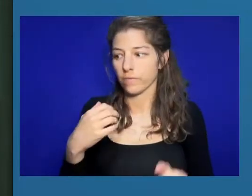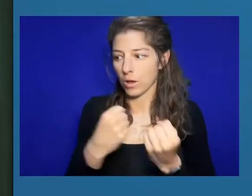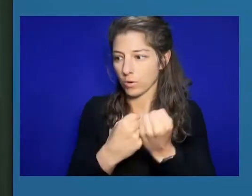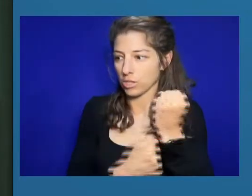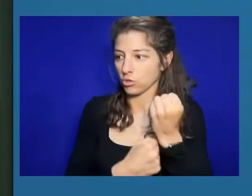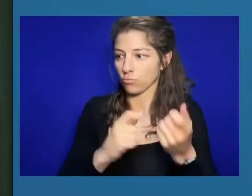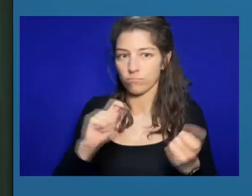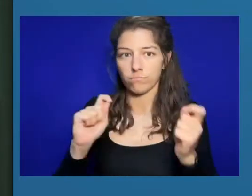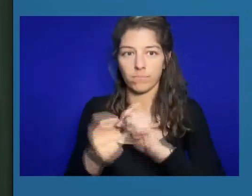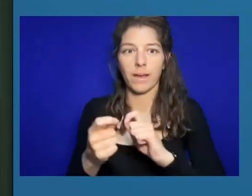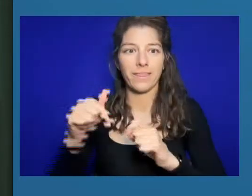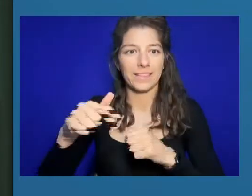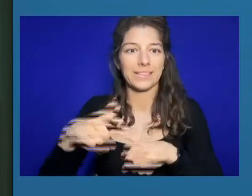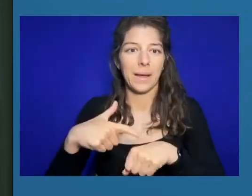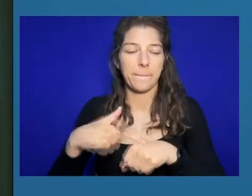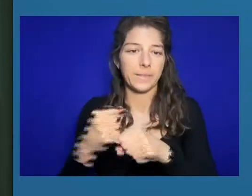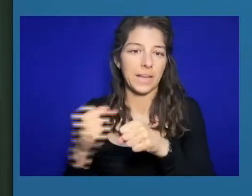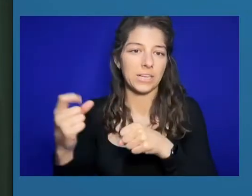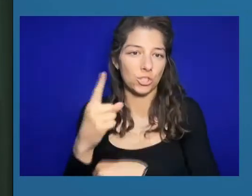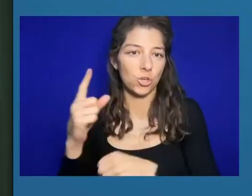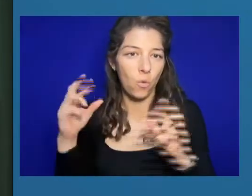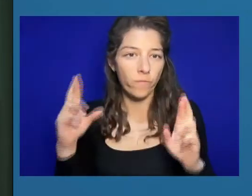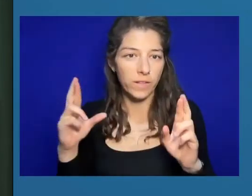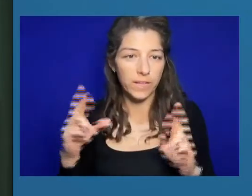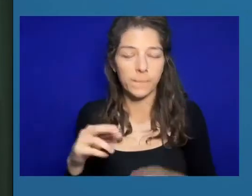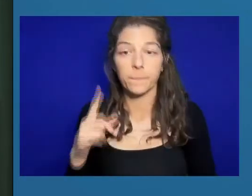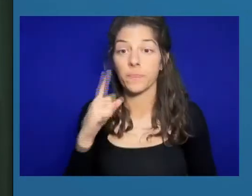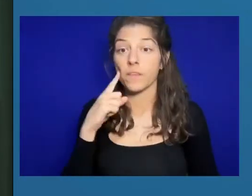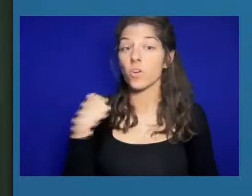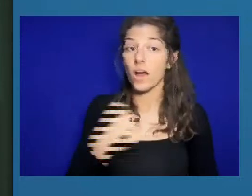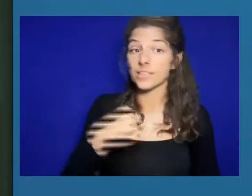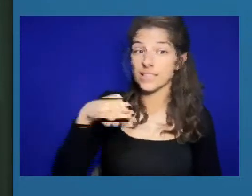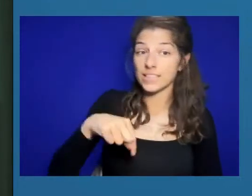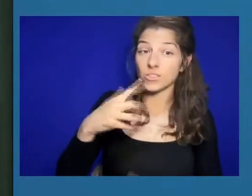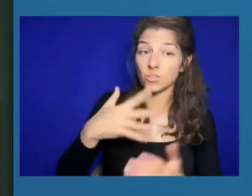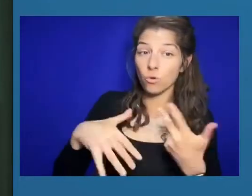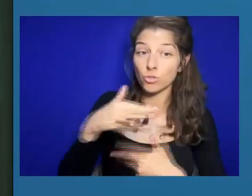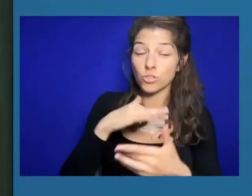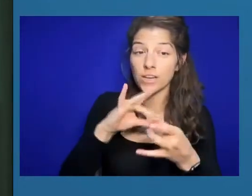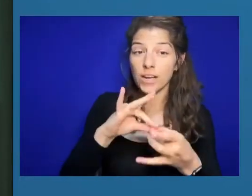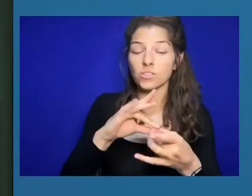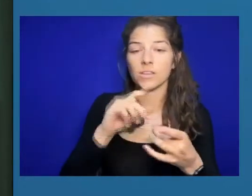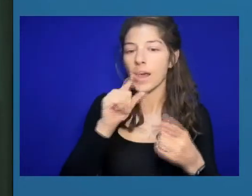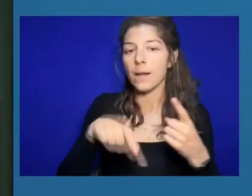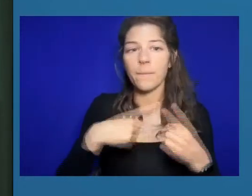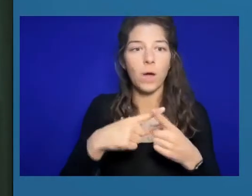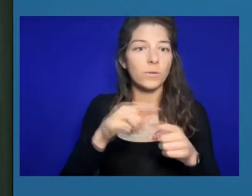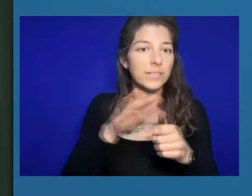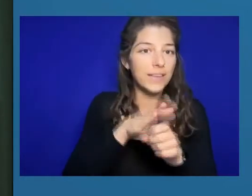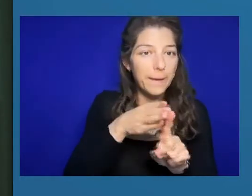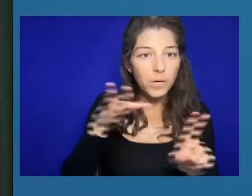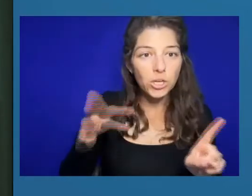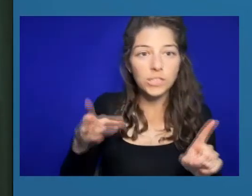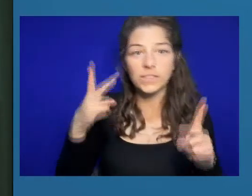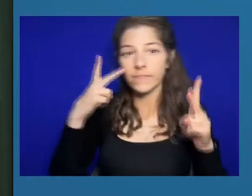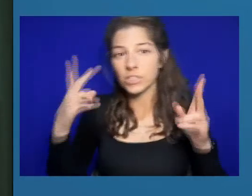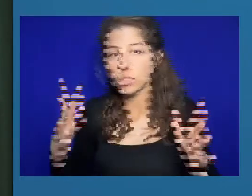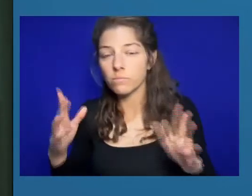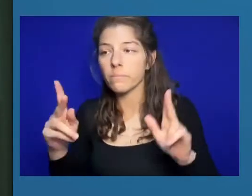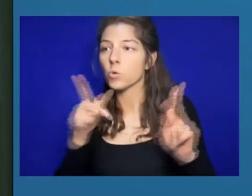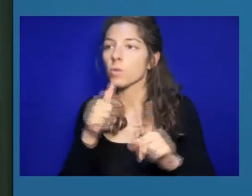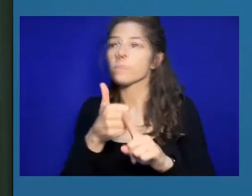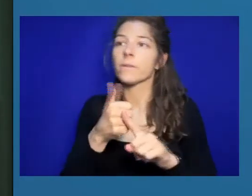time next year. For us, this social connection is not about mere neighbors and visitors, but people regarded as friends and